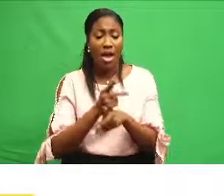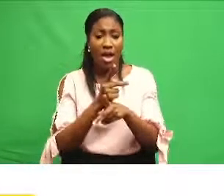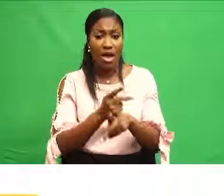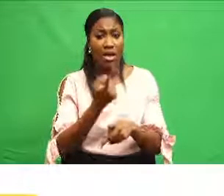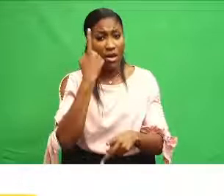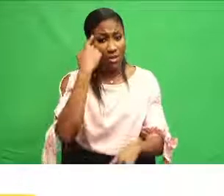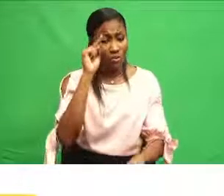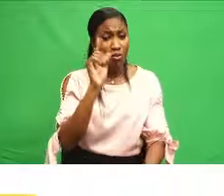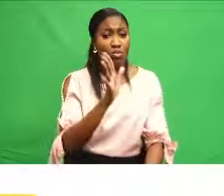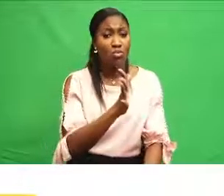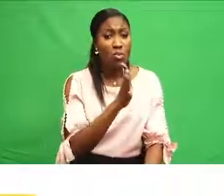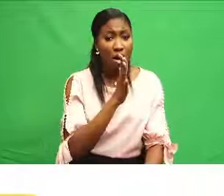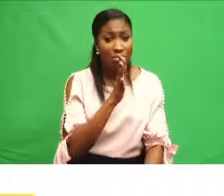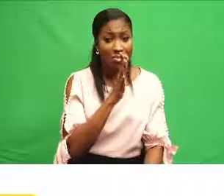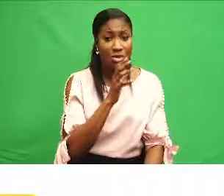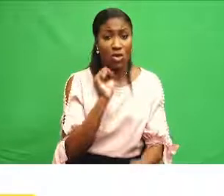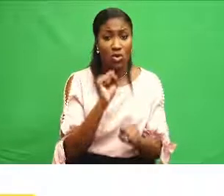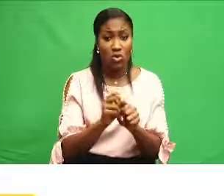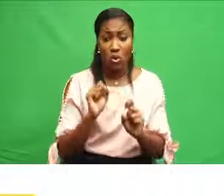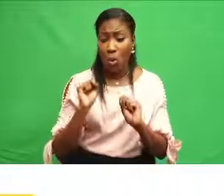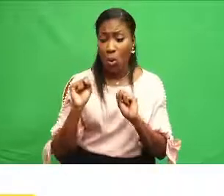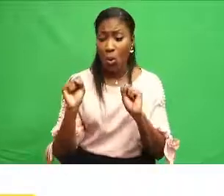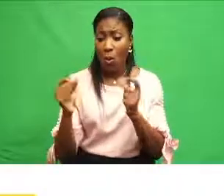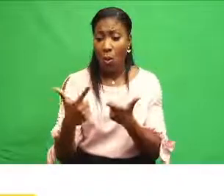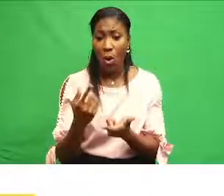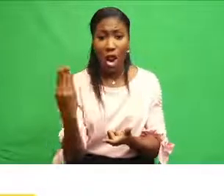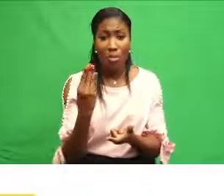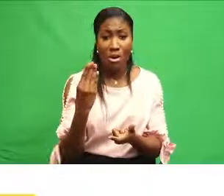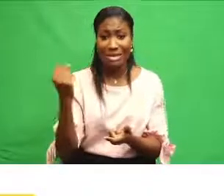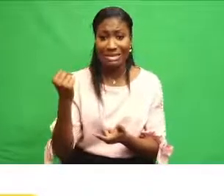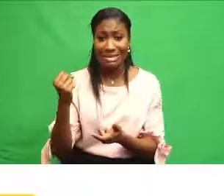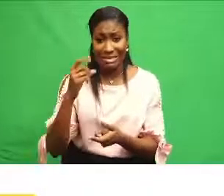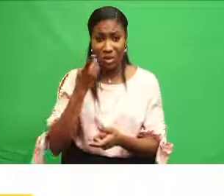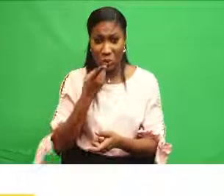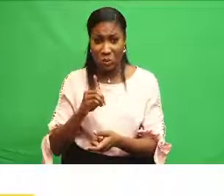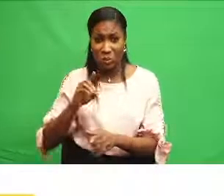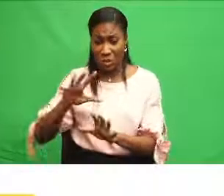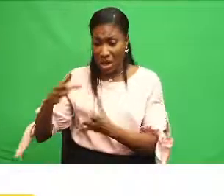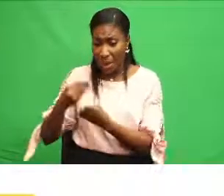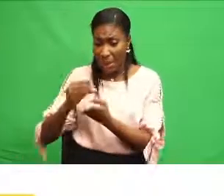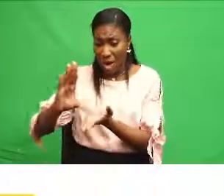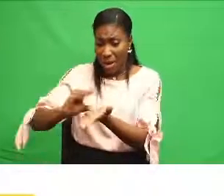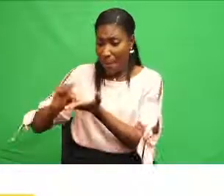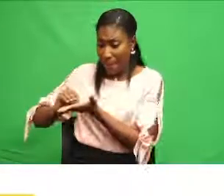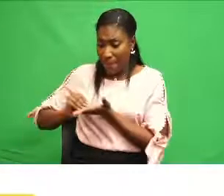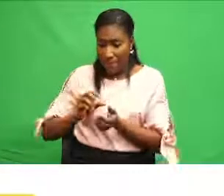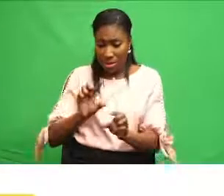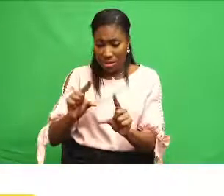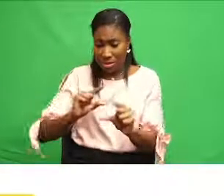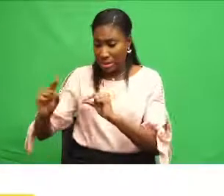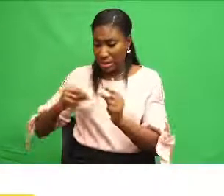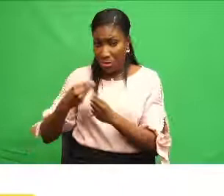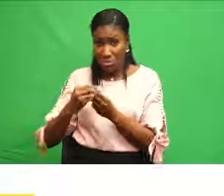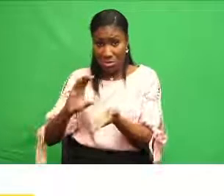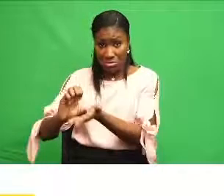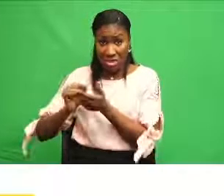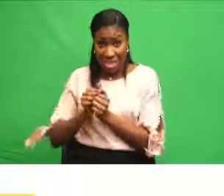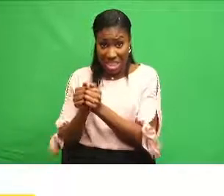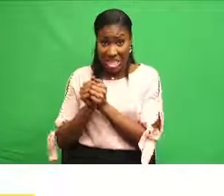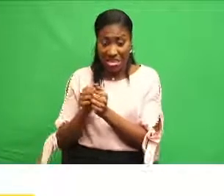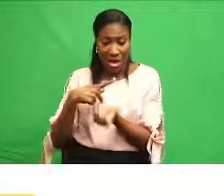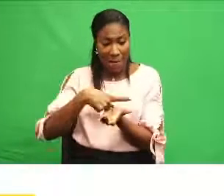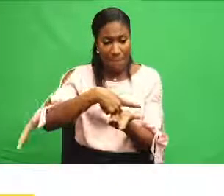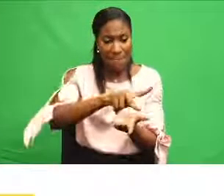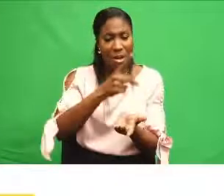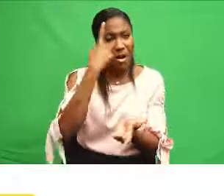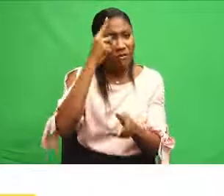about 8 or 10 of them putting up to ensure she had in-home private residential care. Every one of her children gives. In fact, we just had